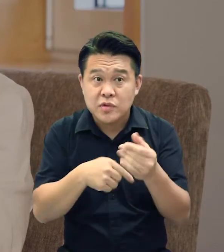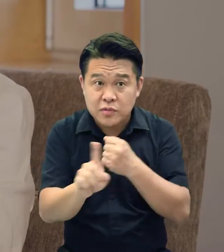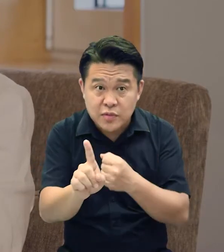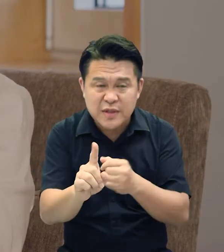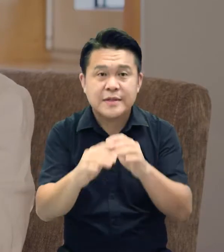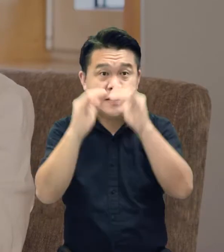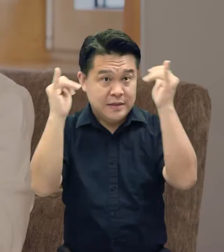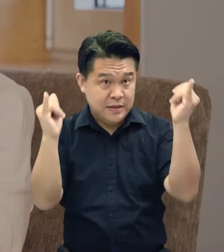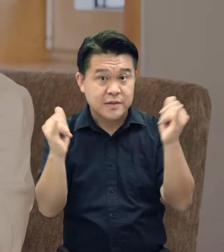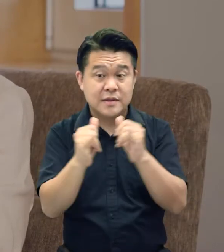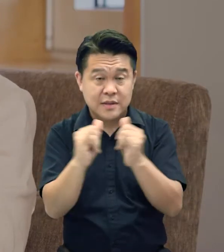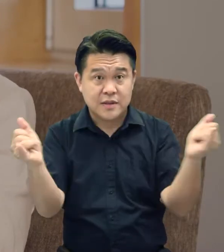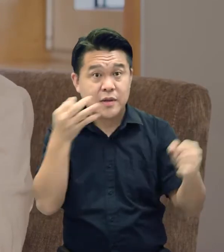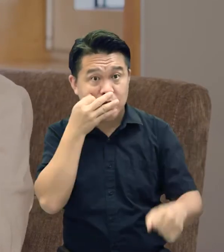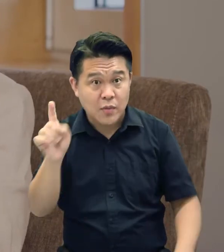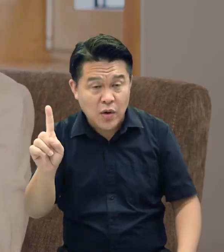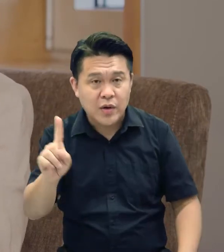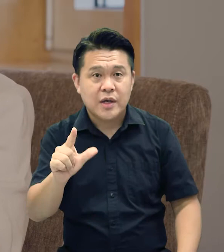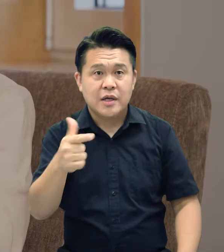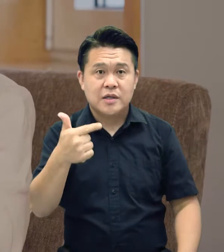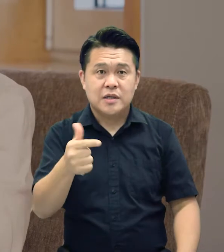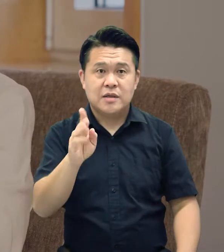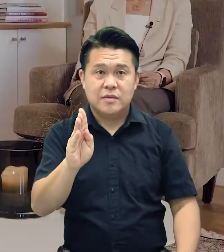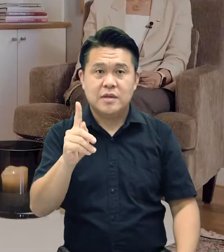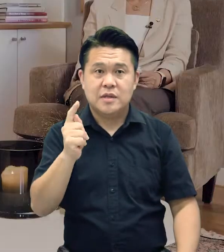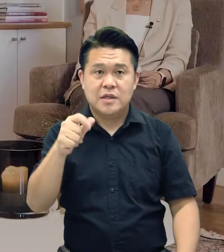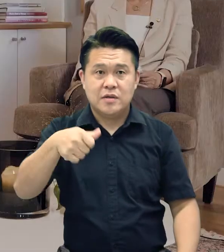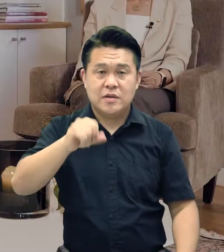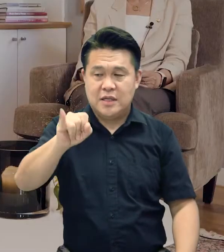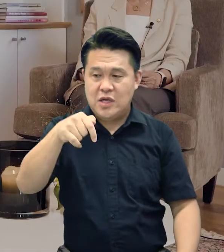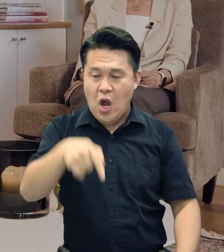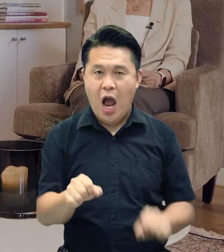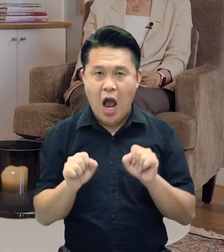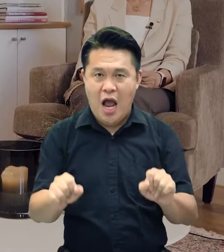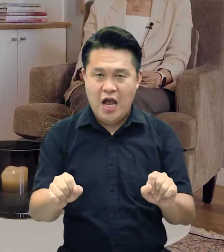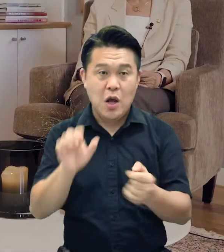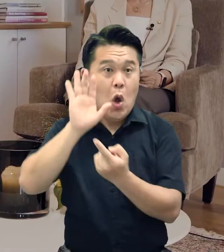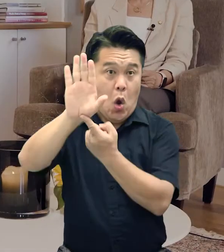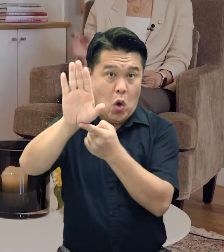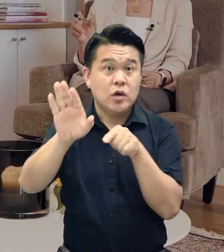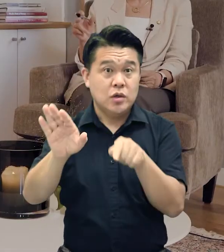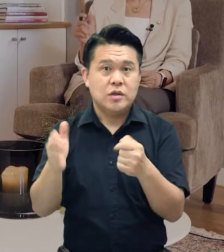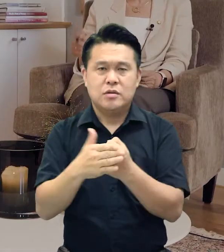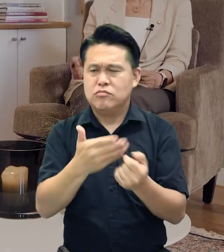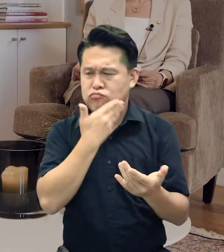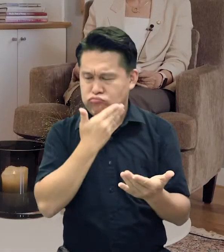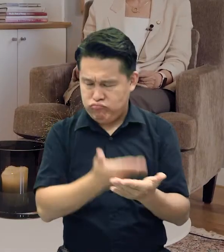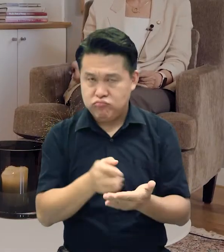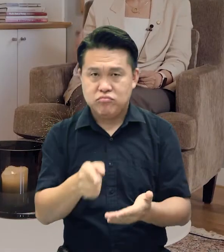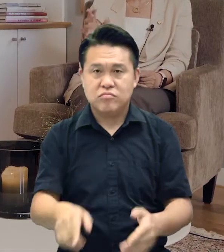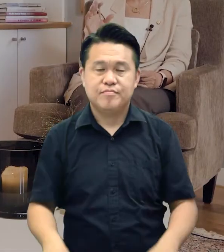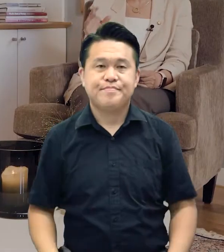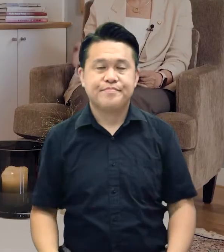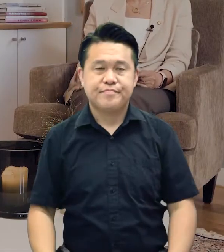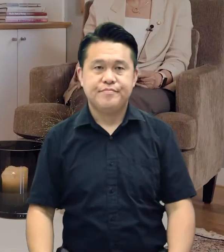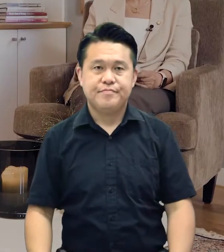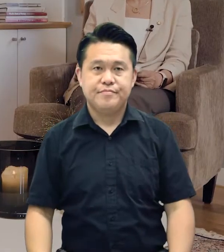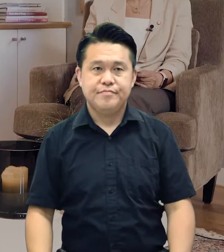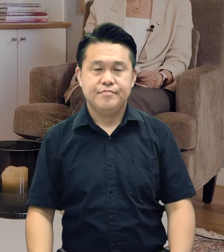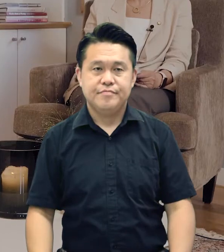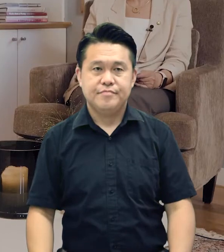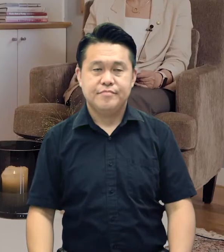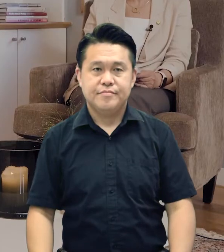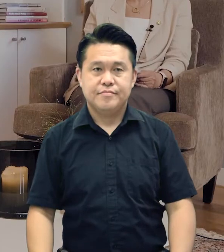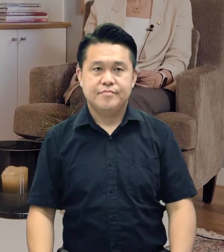culture festival is showing everyone that the LGBTQI are here. So that's why it